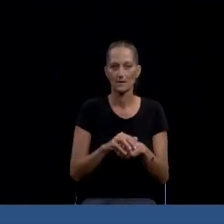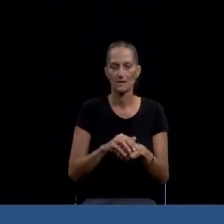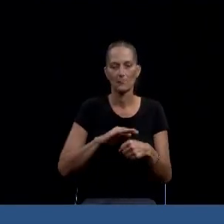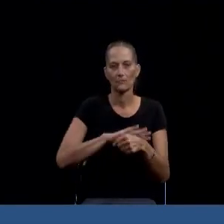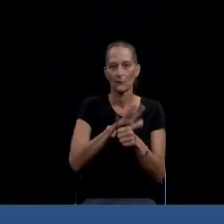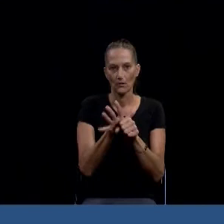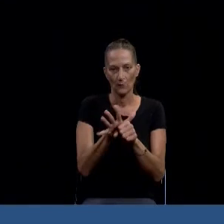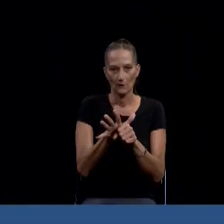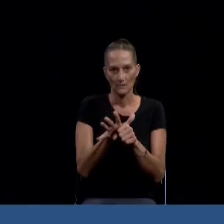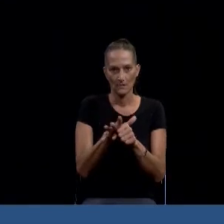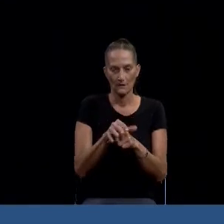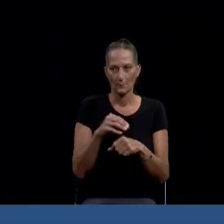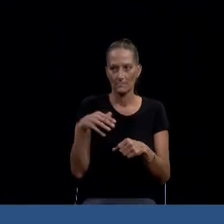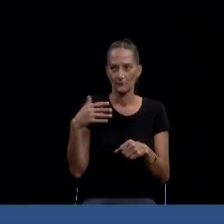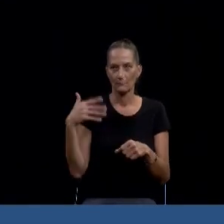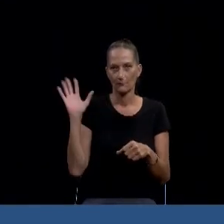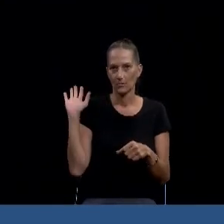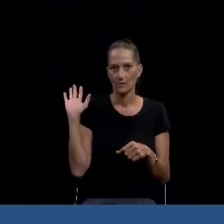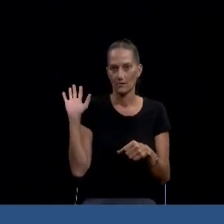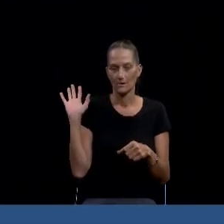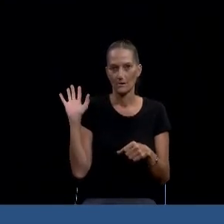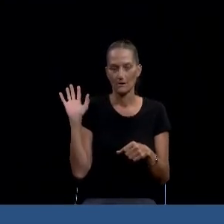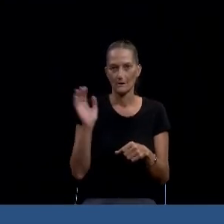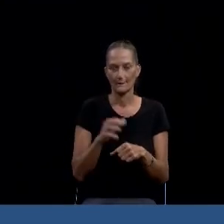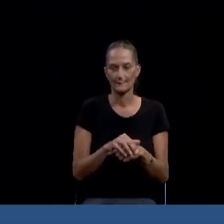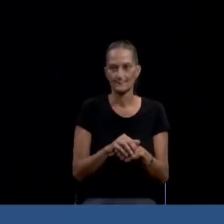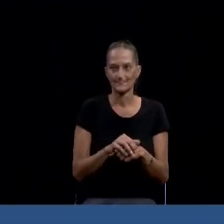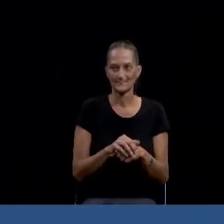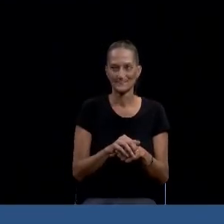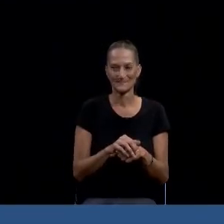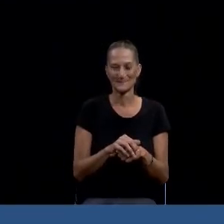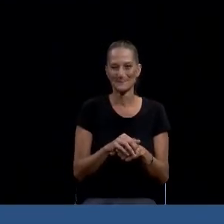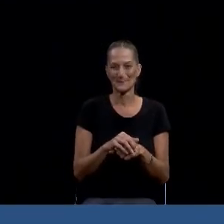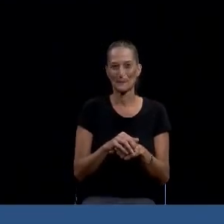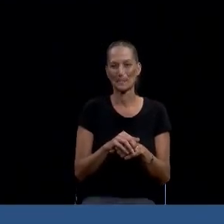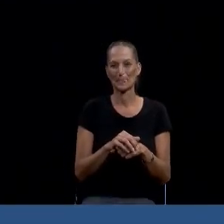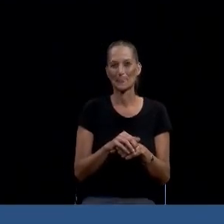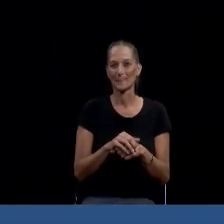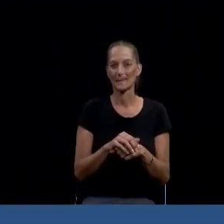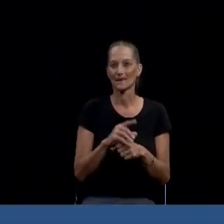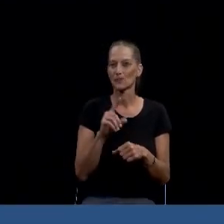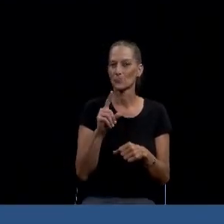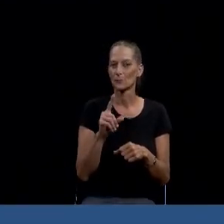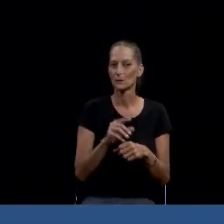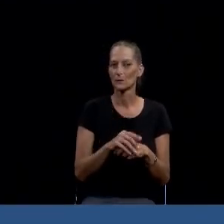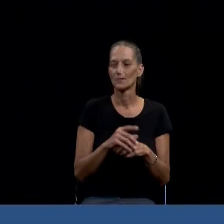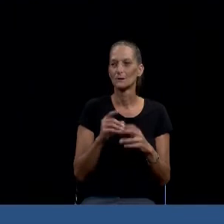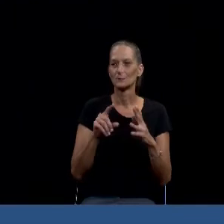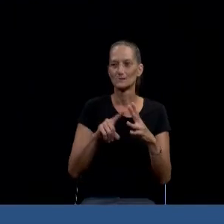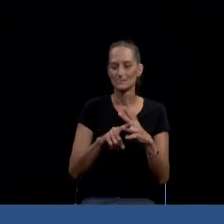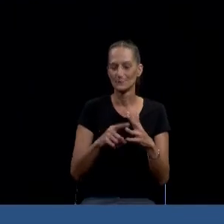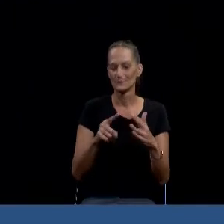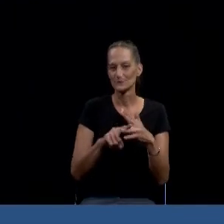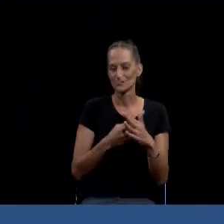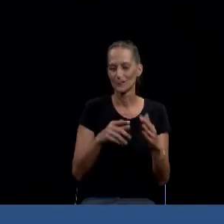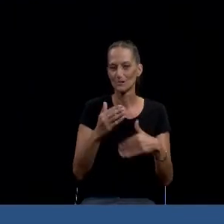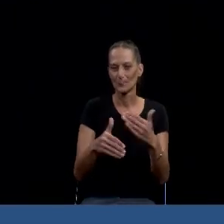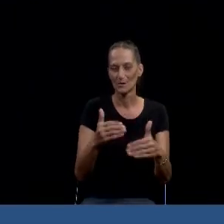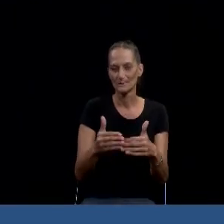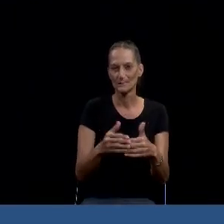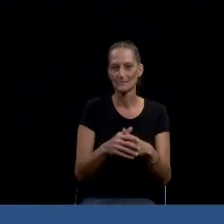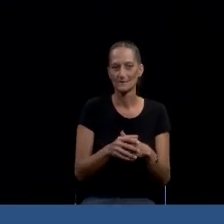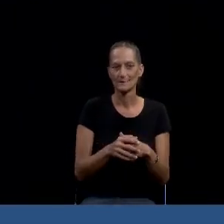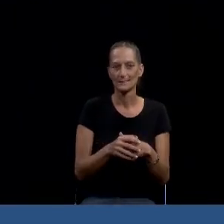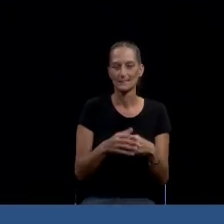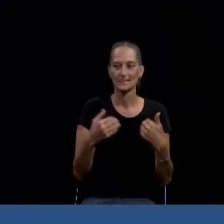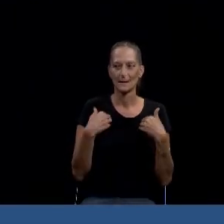time. We are going to start that process, which is why I feel we have to have more meetings, because we can't just do it the